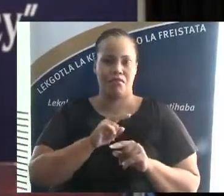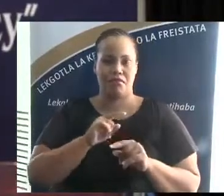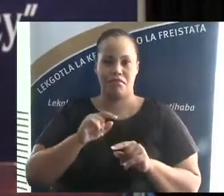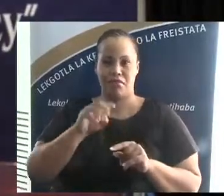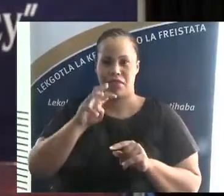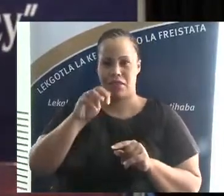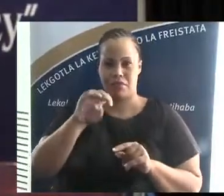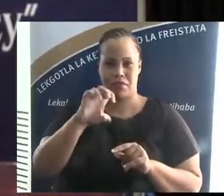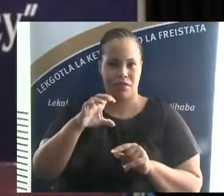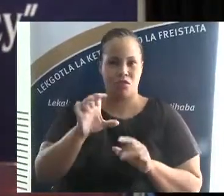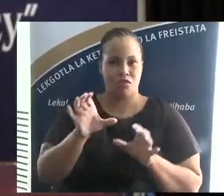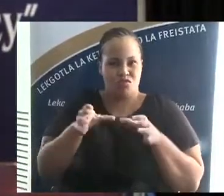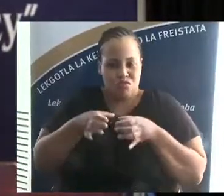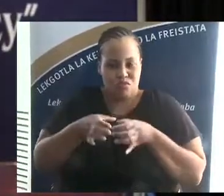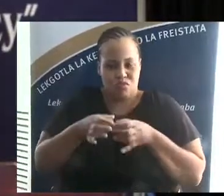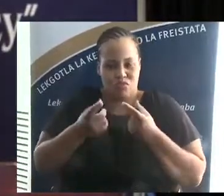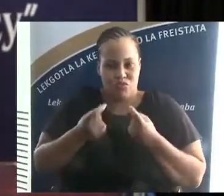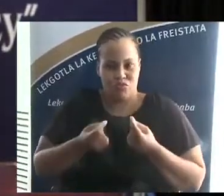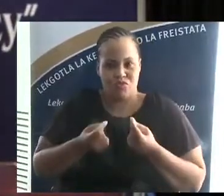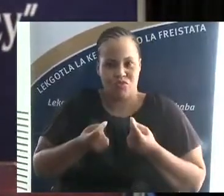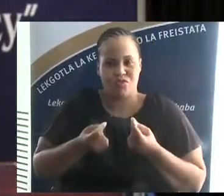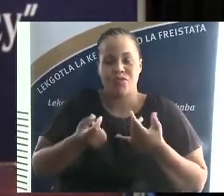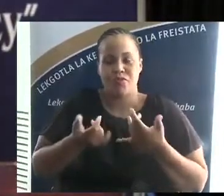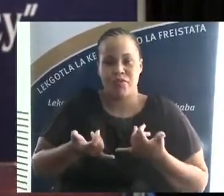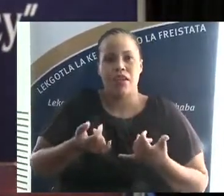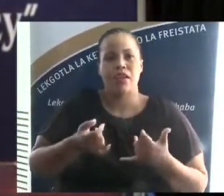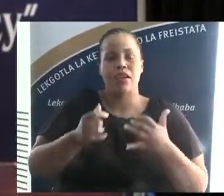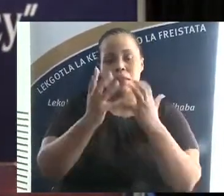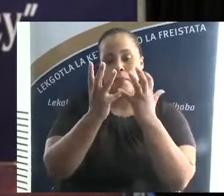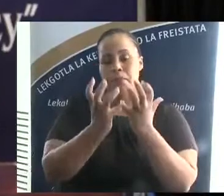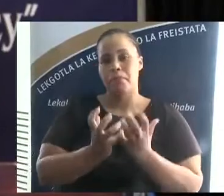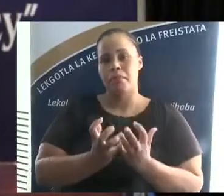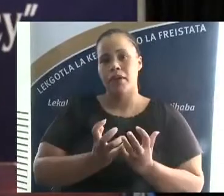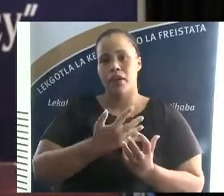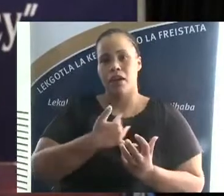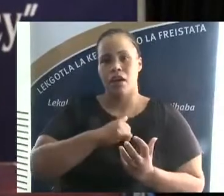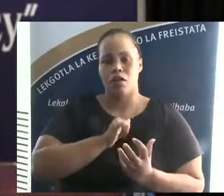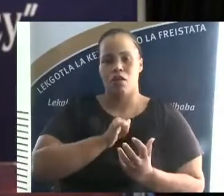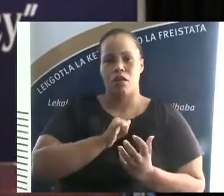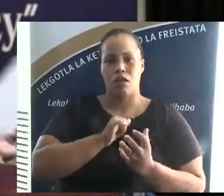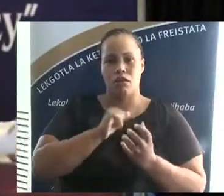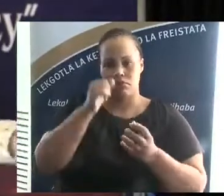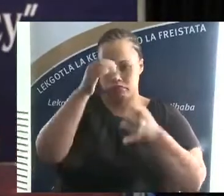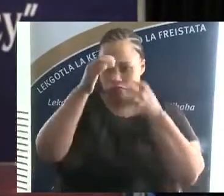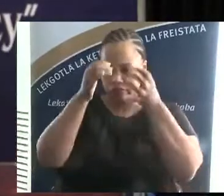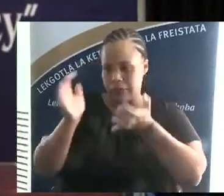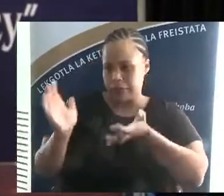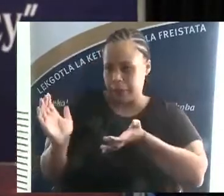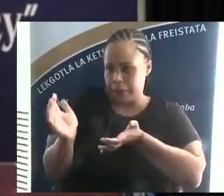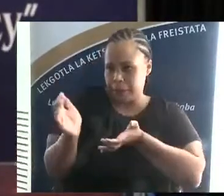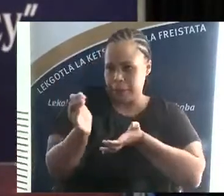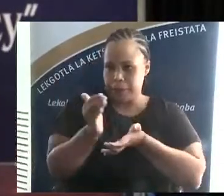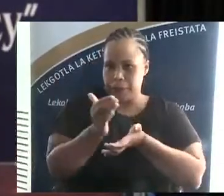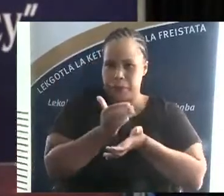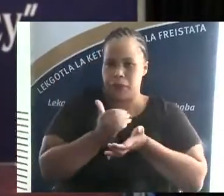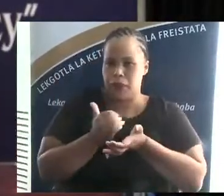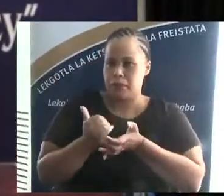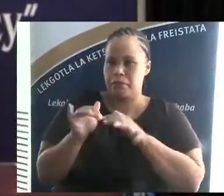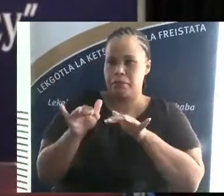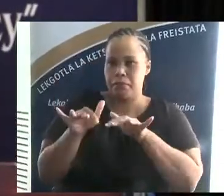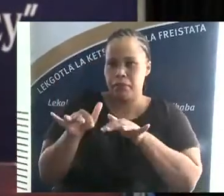budget we're proposing today is underscored by the collective wisdom and counsel of all our key